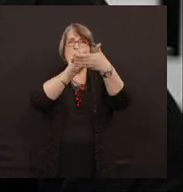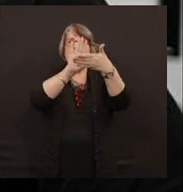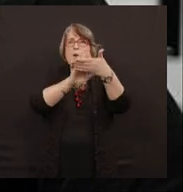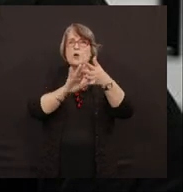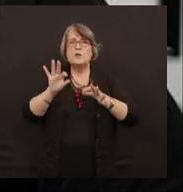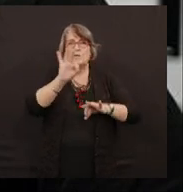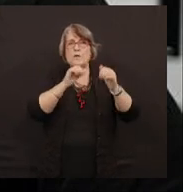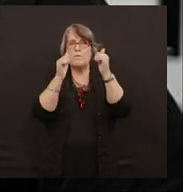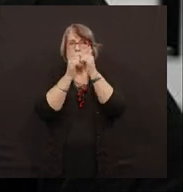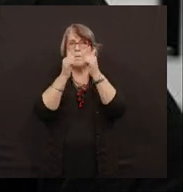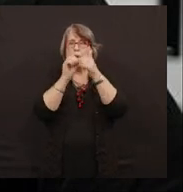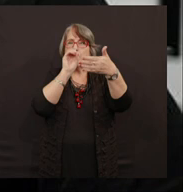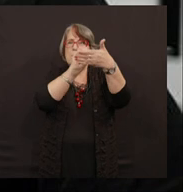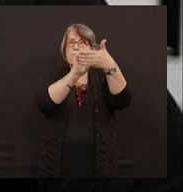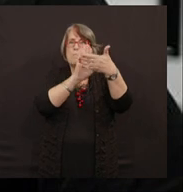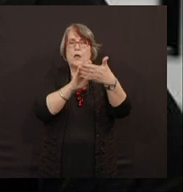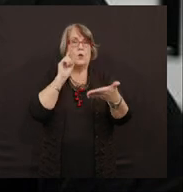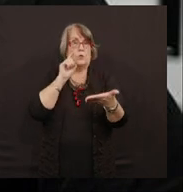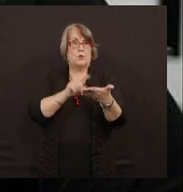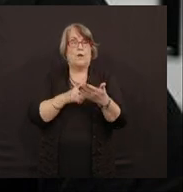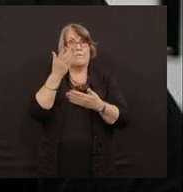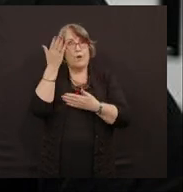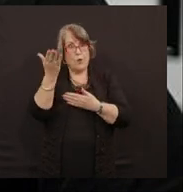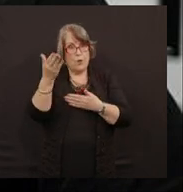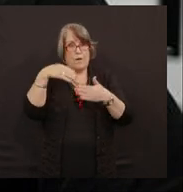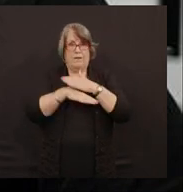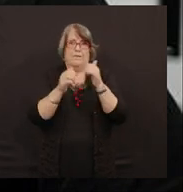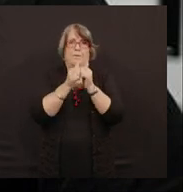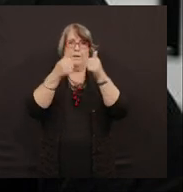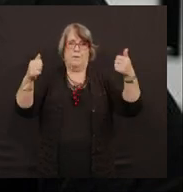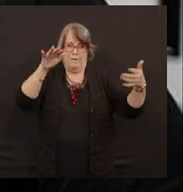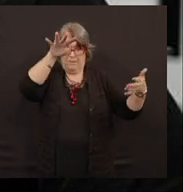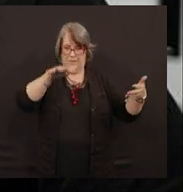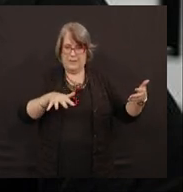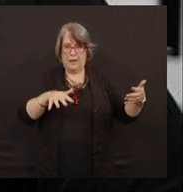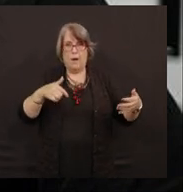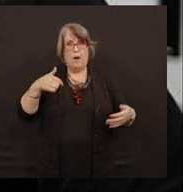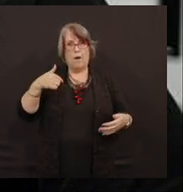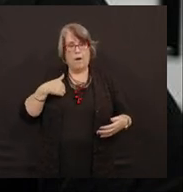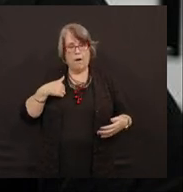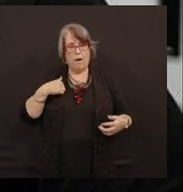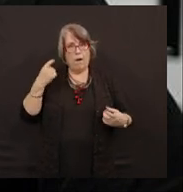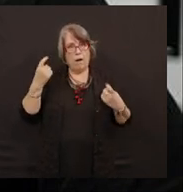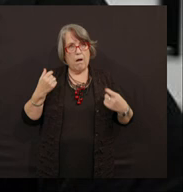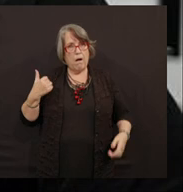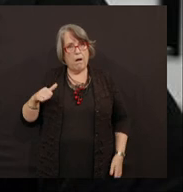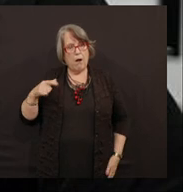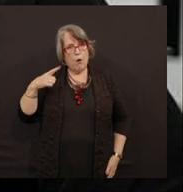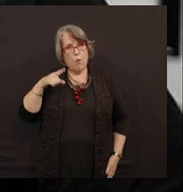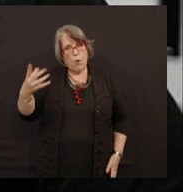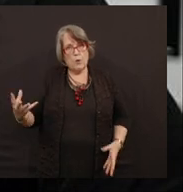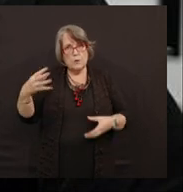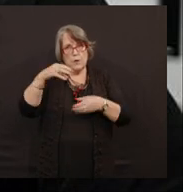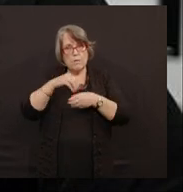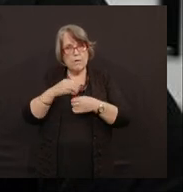survey paper that we'd put up. There was an acknowledgement for Jamesy in the paper. And I was really reflecting about why was her contribution